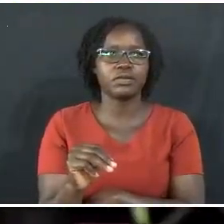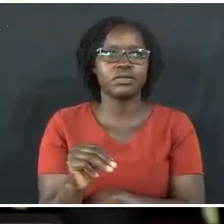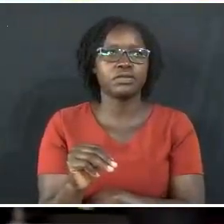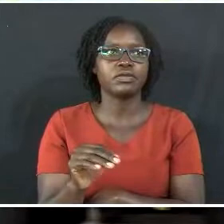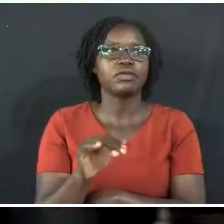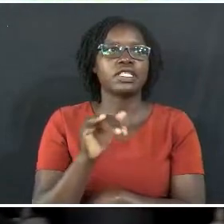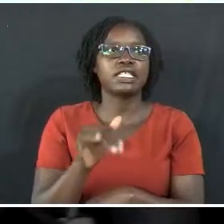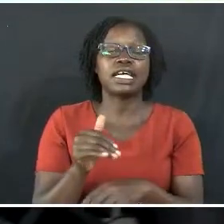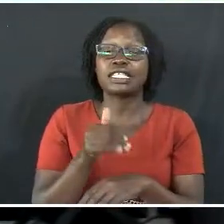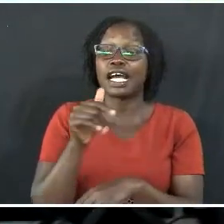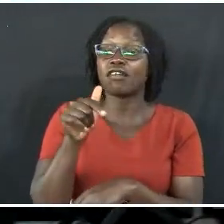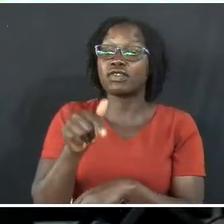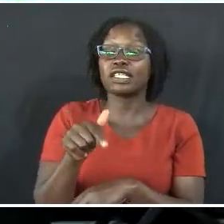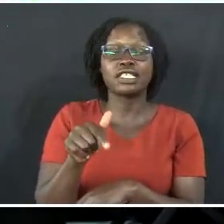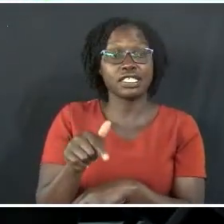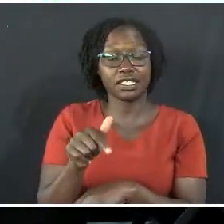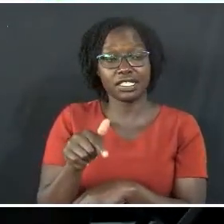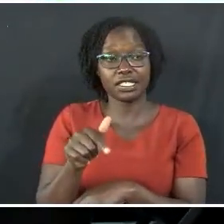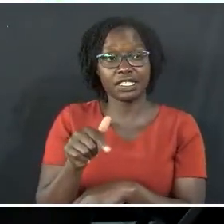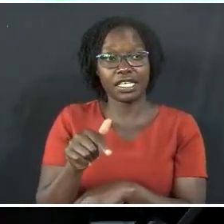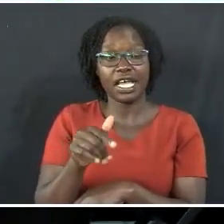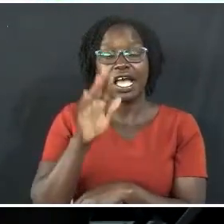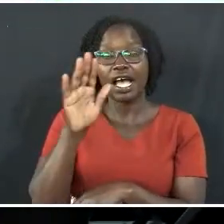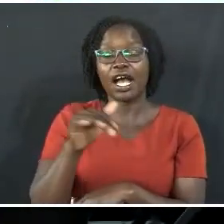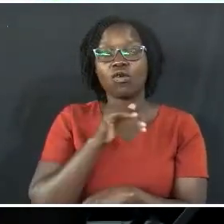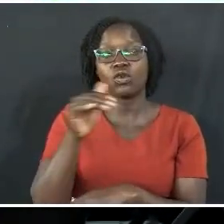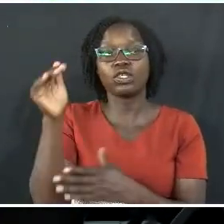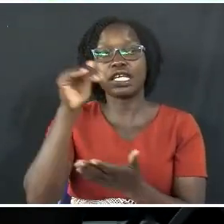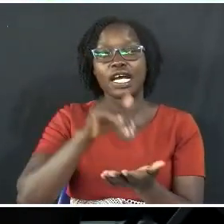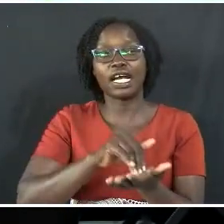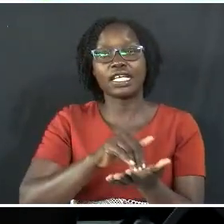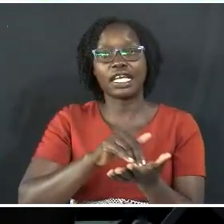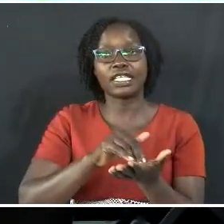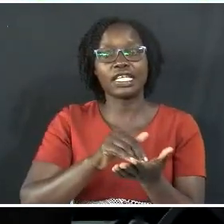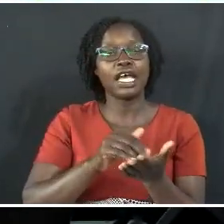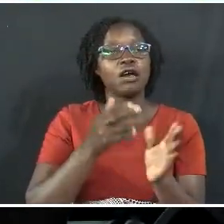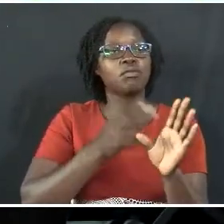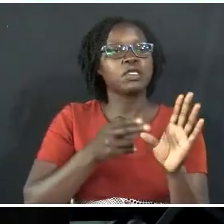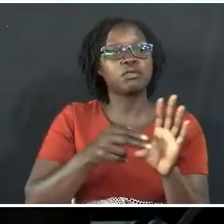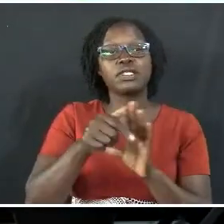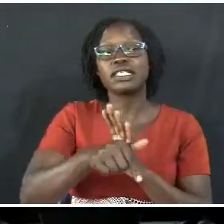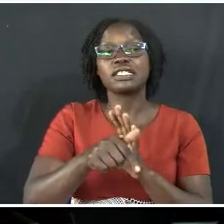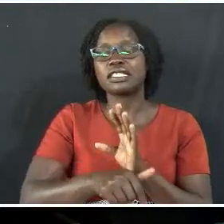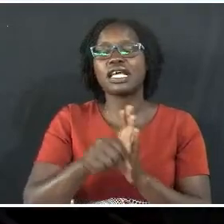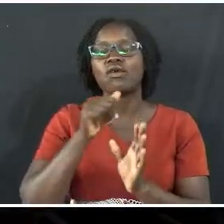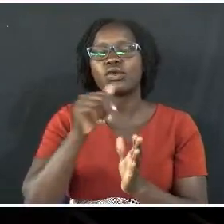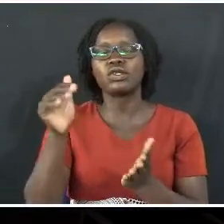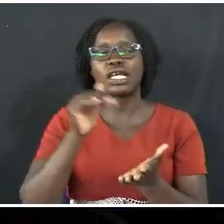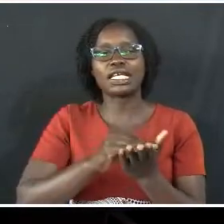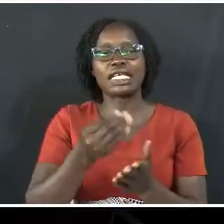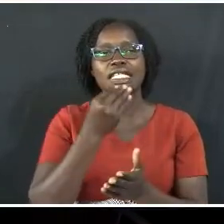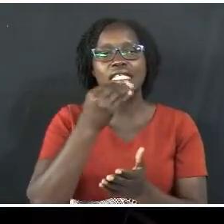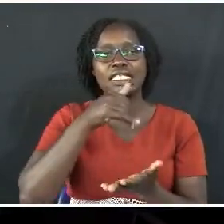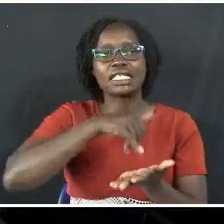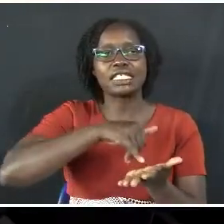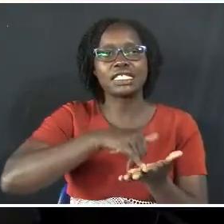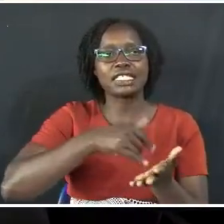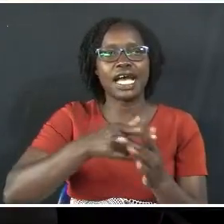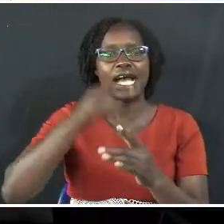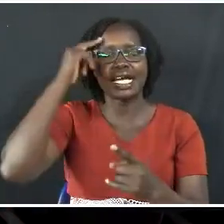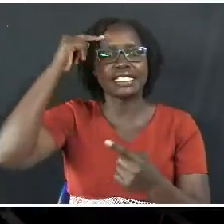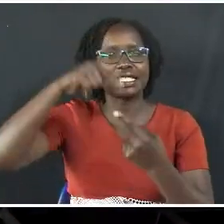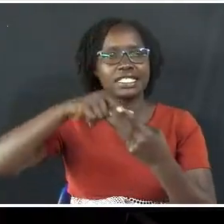that after this one, I will no longer drink this. I will no longer eat it